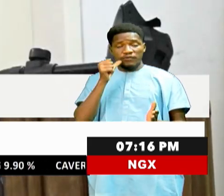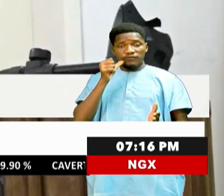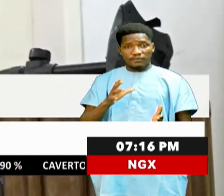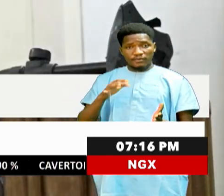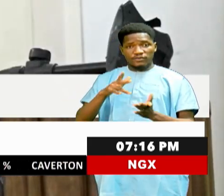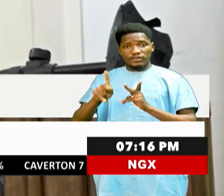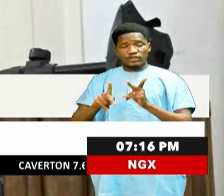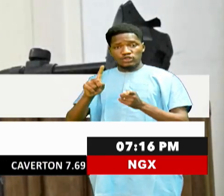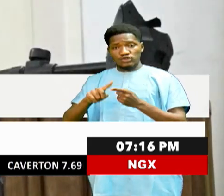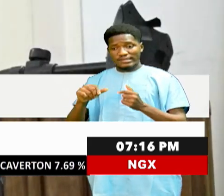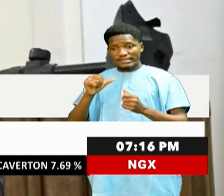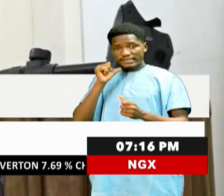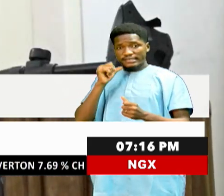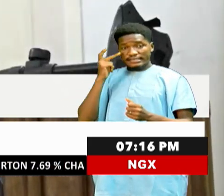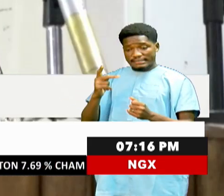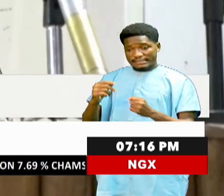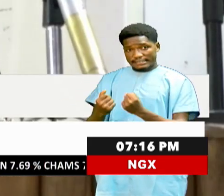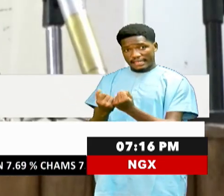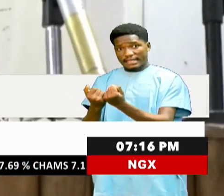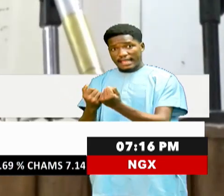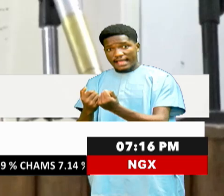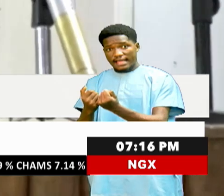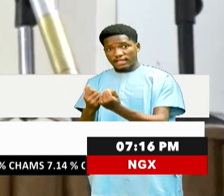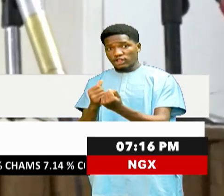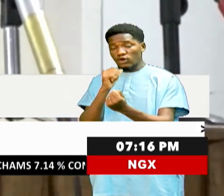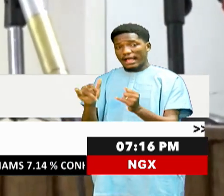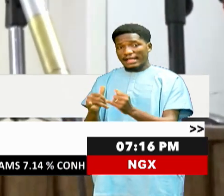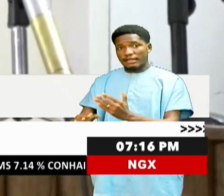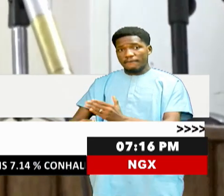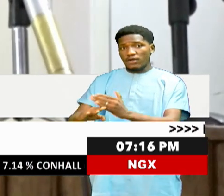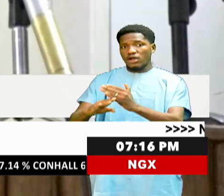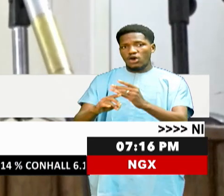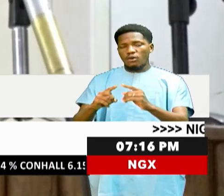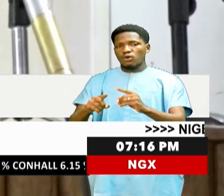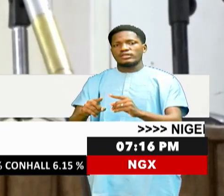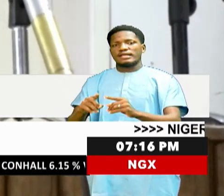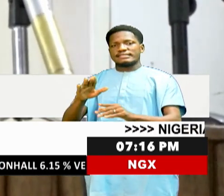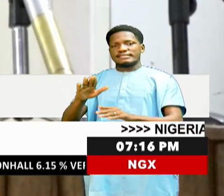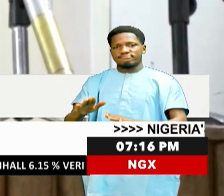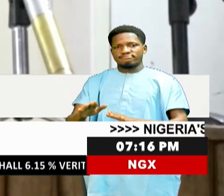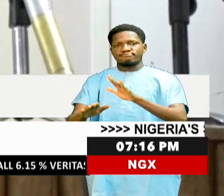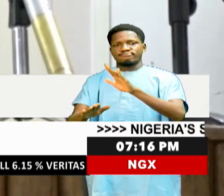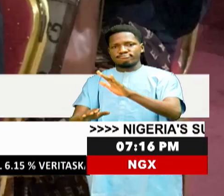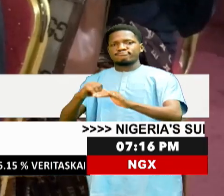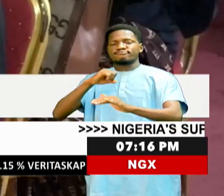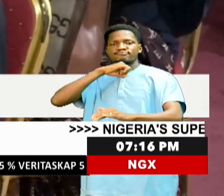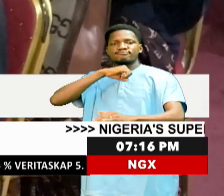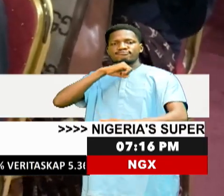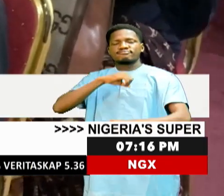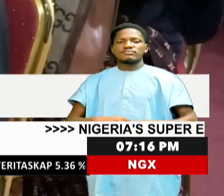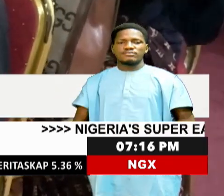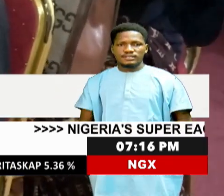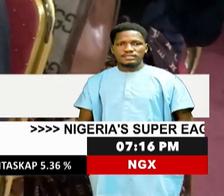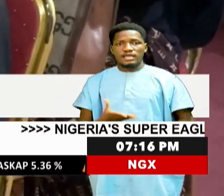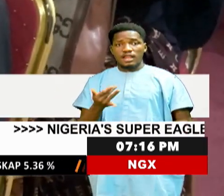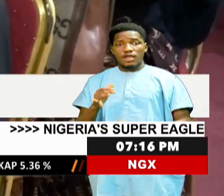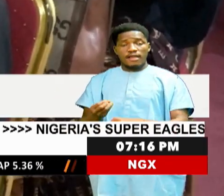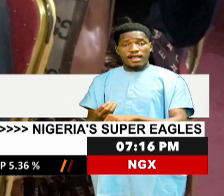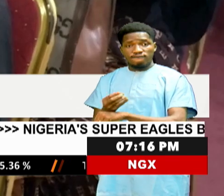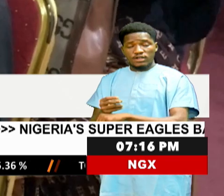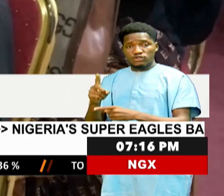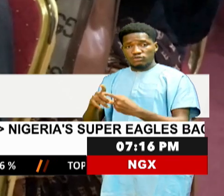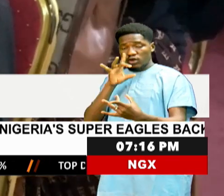challenges not as a barrier, but as a stepping stone to achieve great heights, they were also advised to be committed to